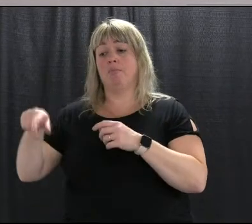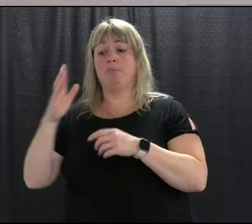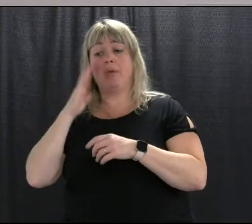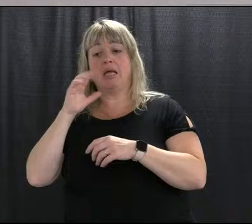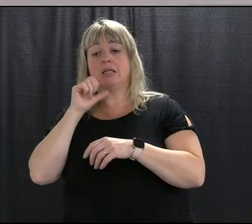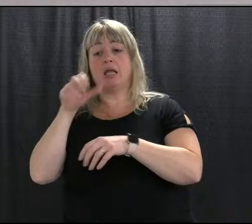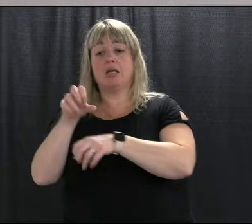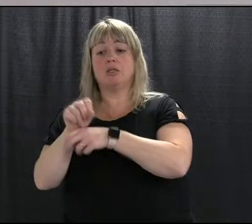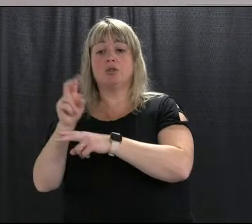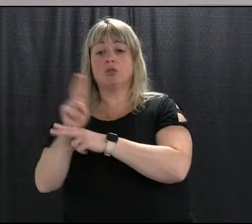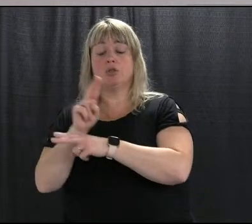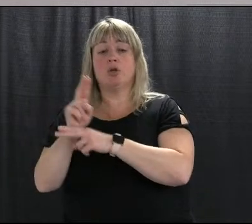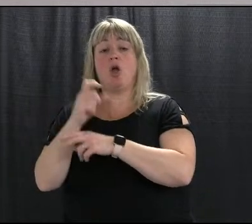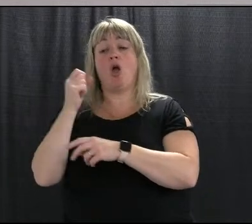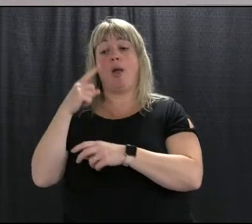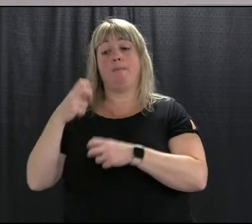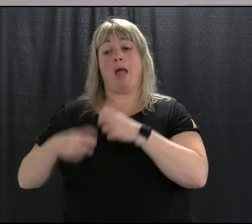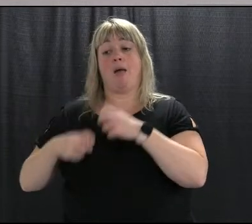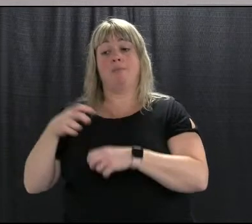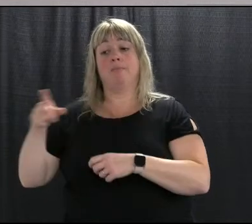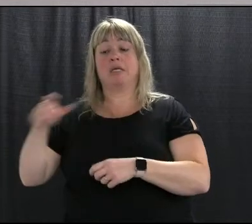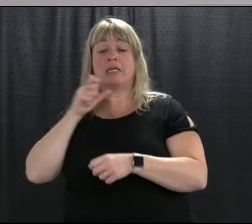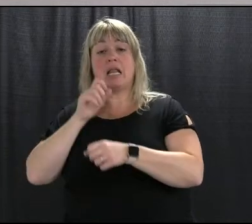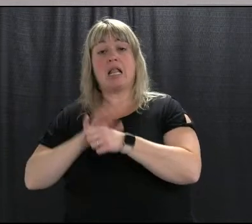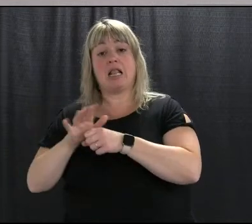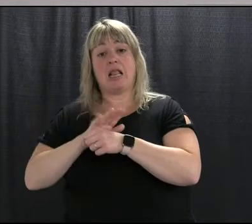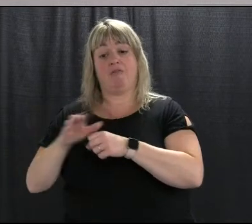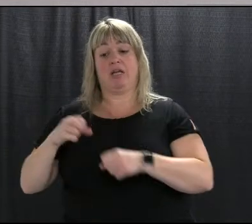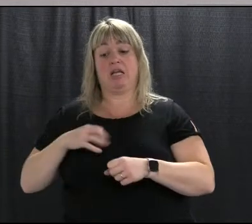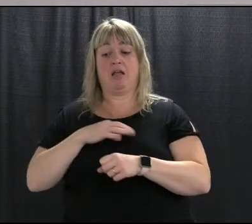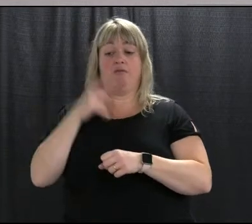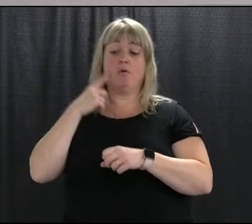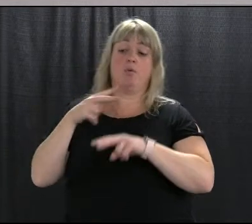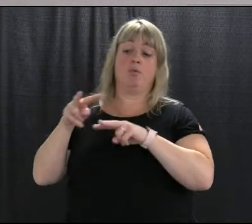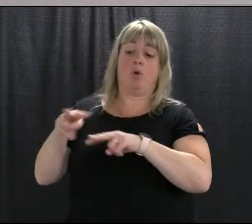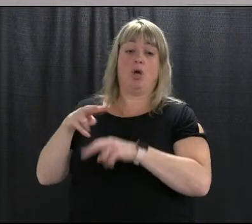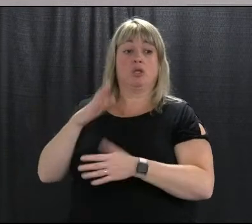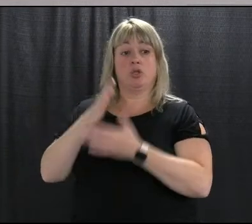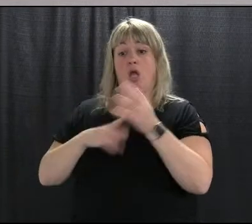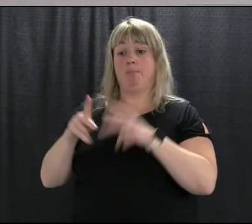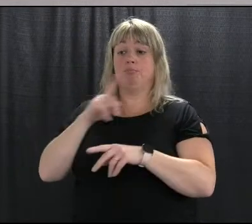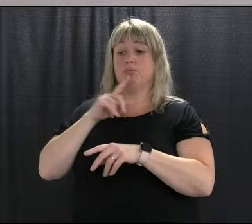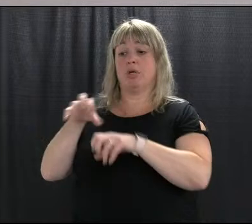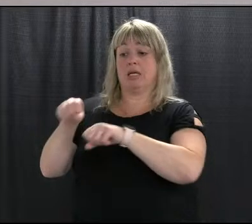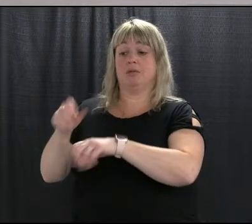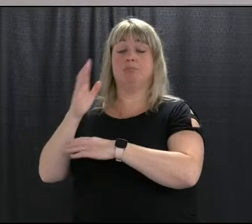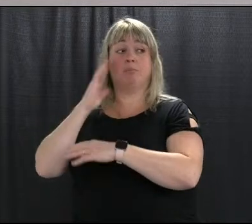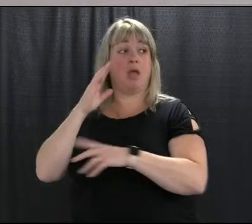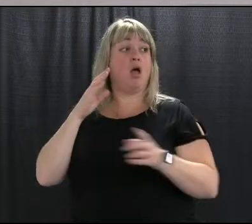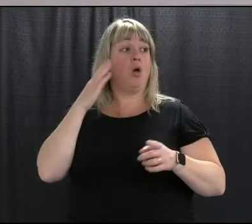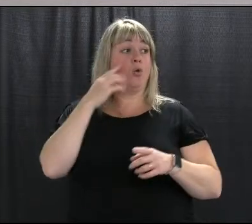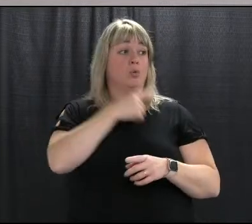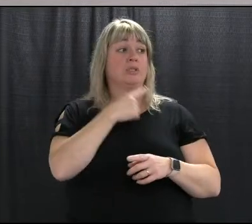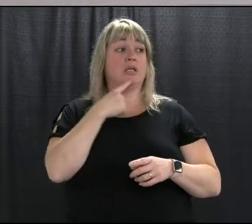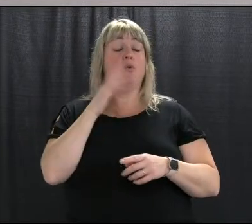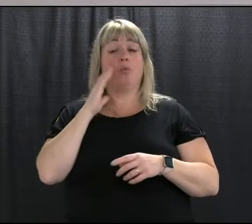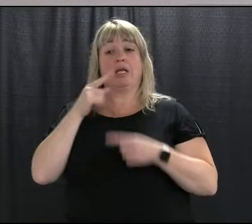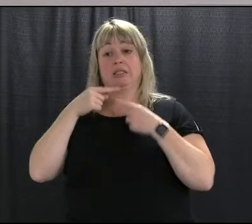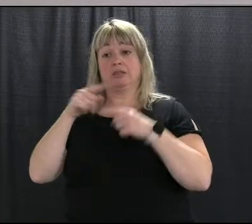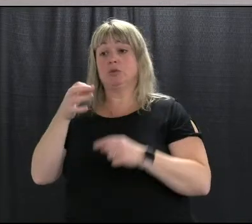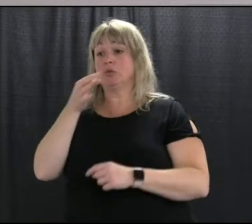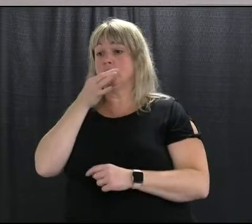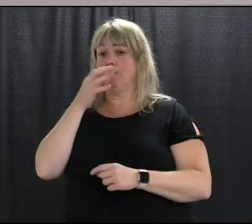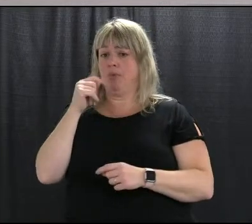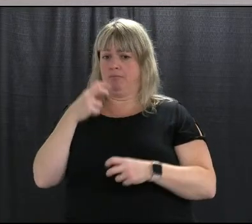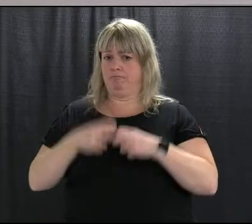is that there's no staff to attend to the people that would be in those beds. And I know you said there will be an announcement soon, but